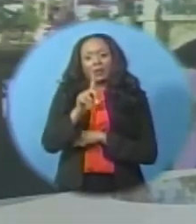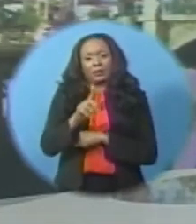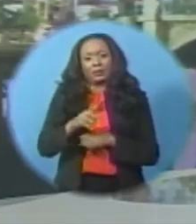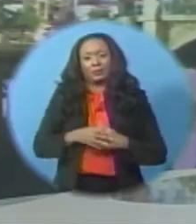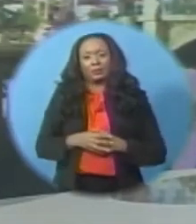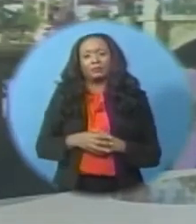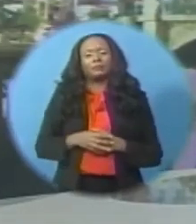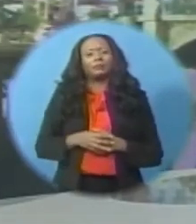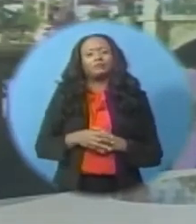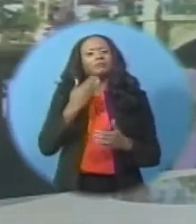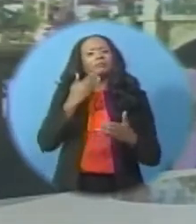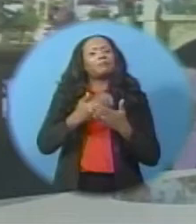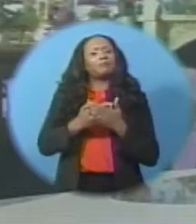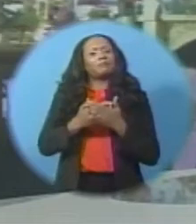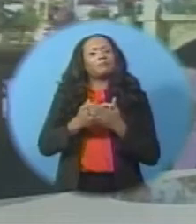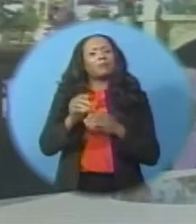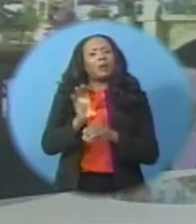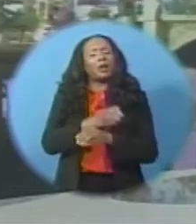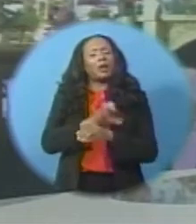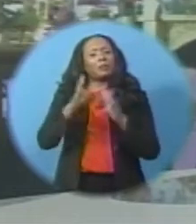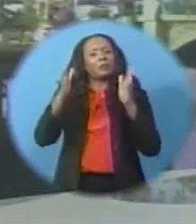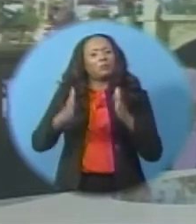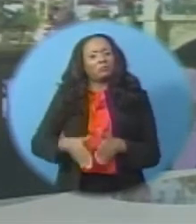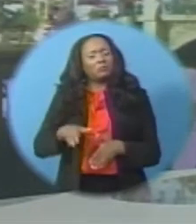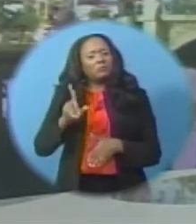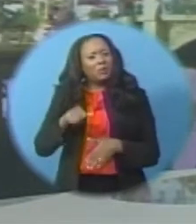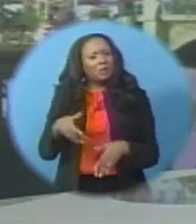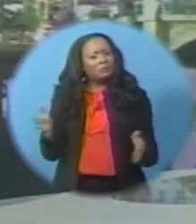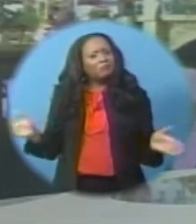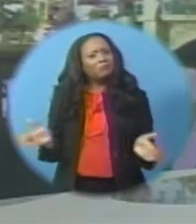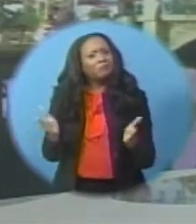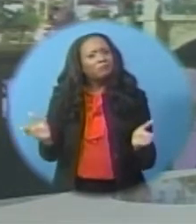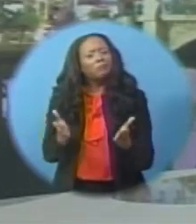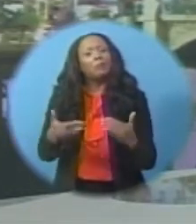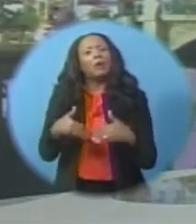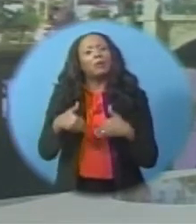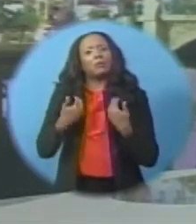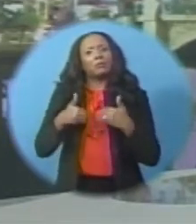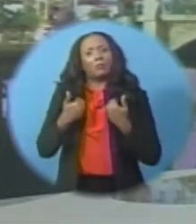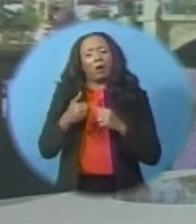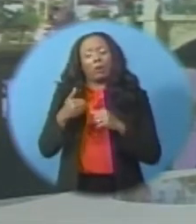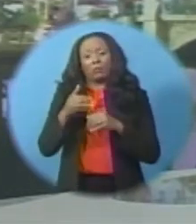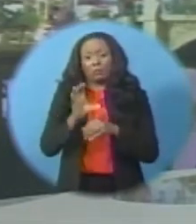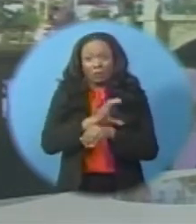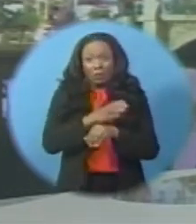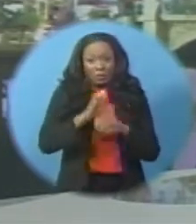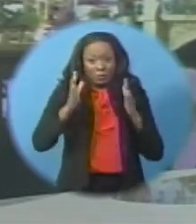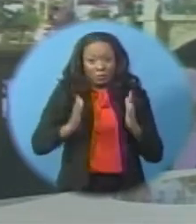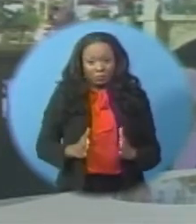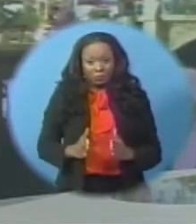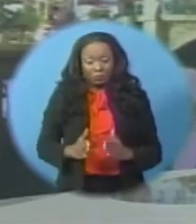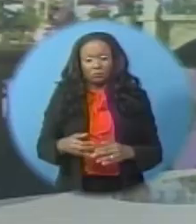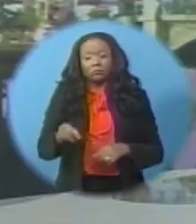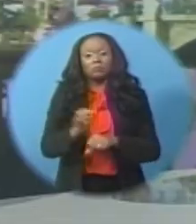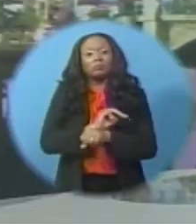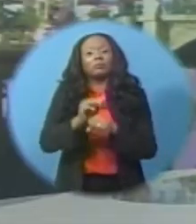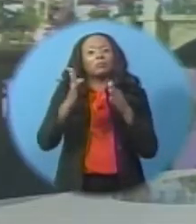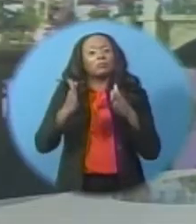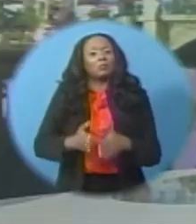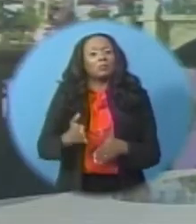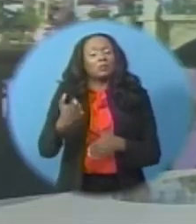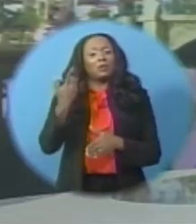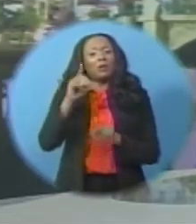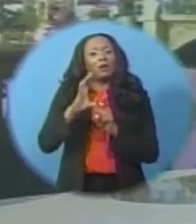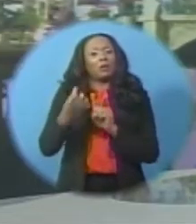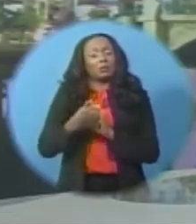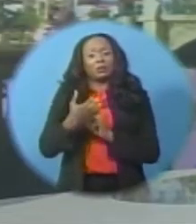Established Calypsonians have been encouraged to assist their younger counterparts in developing their talents. And this from Minister of Culture Stephen